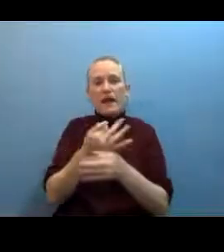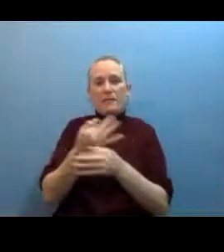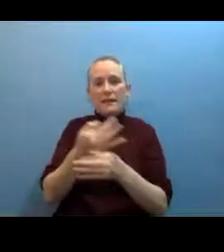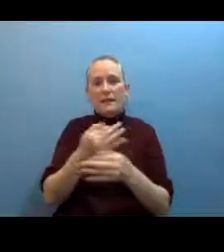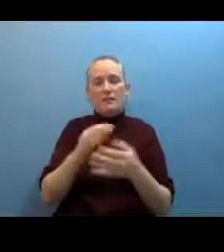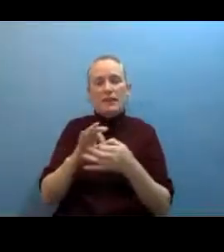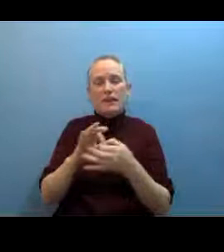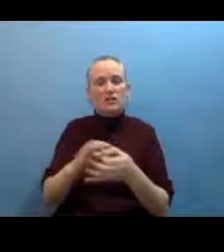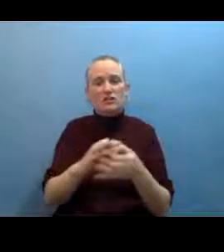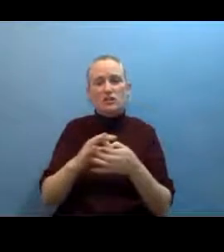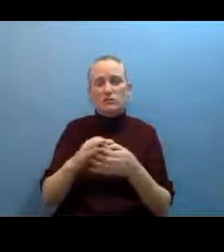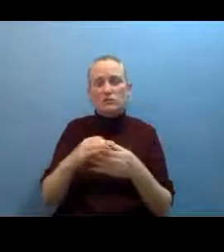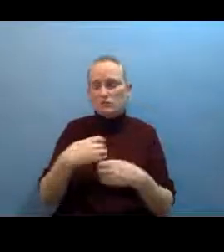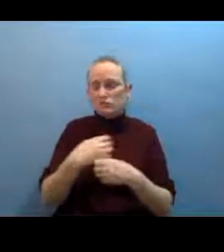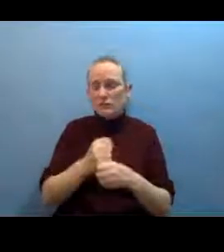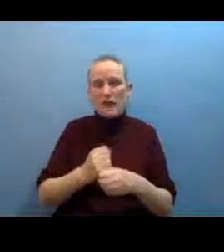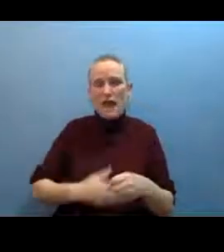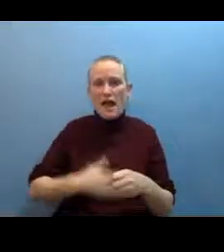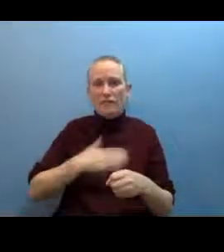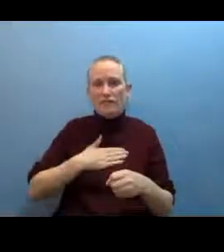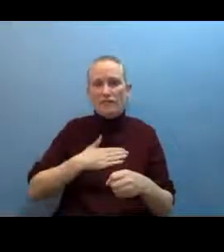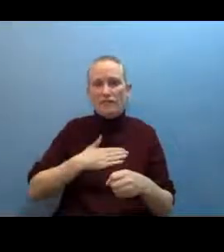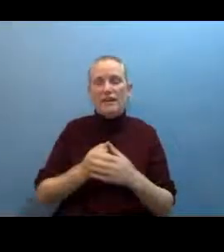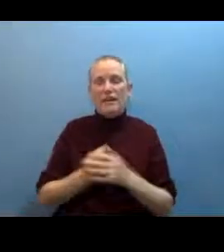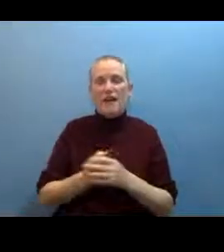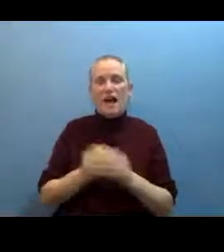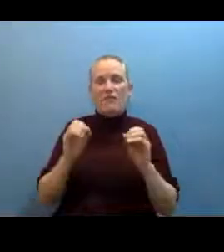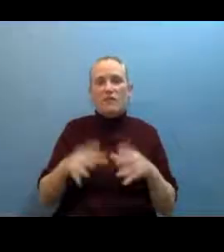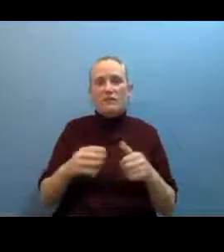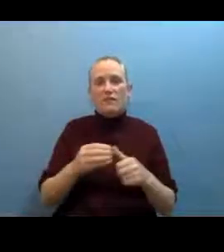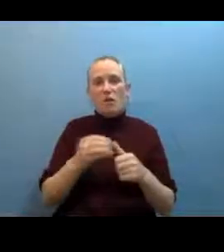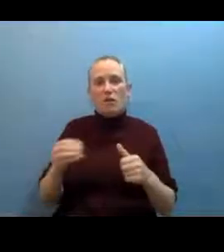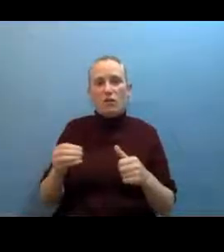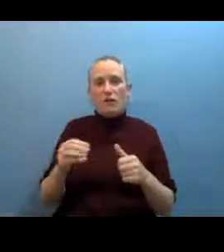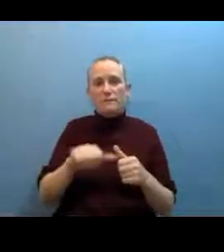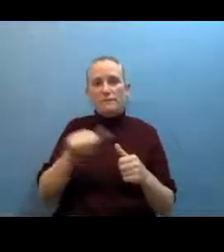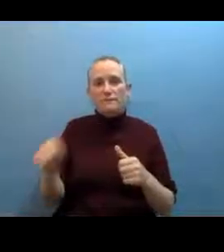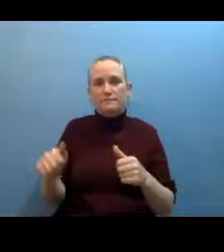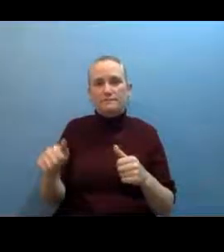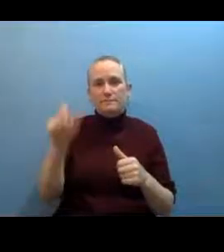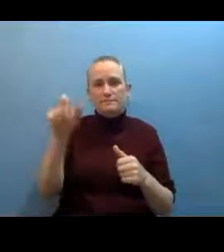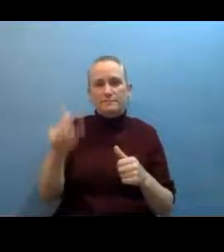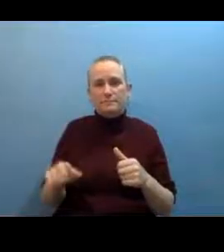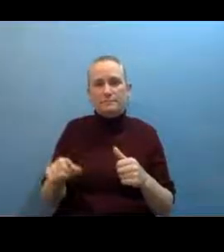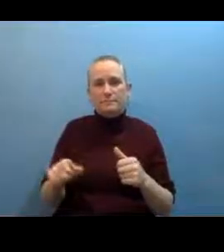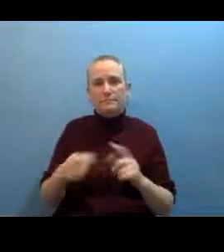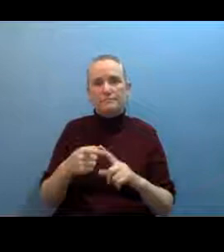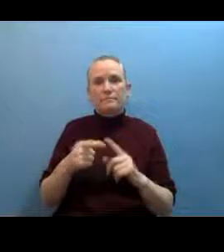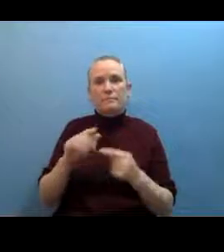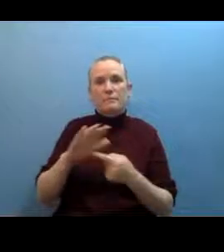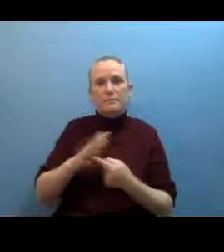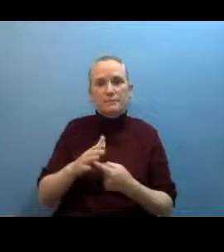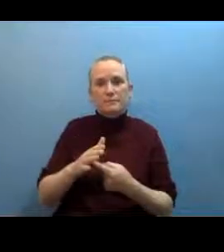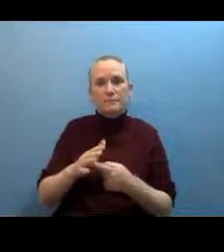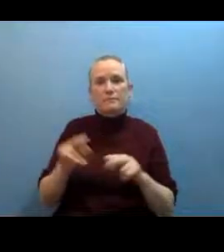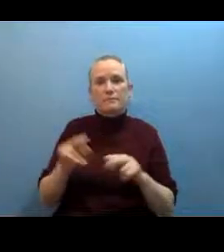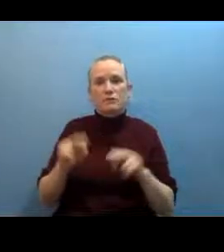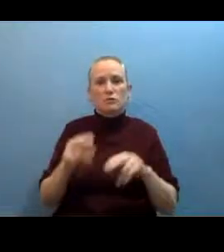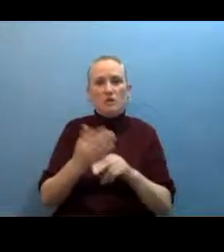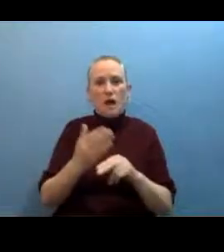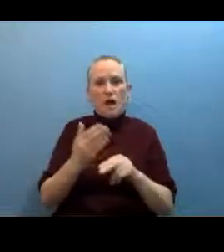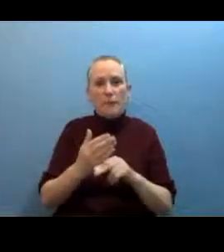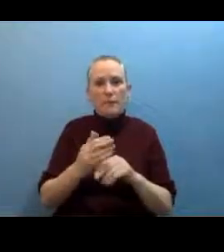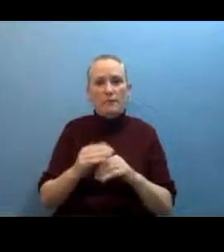life events. Then we've got, of course, another column, which could be bullying, new job, conflict, if that's coming in